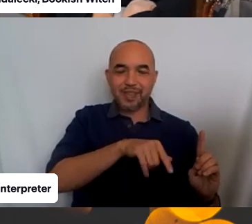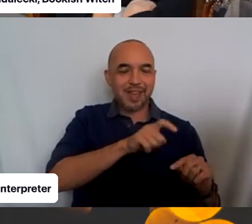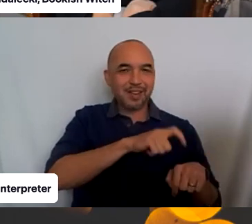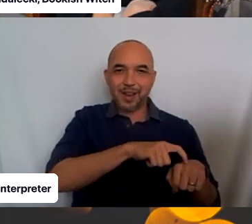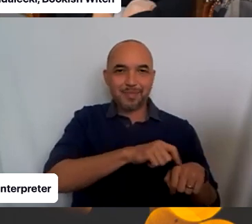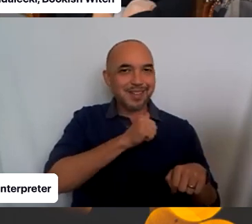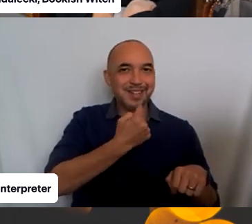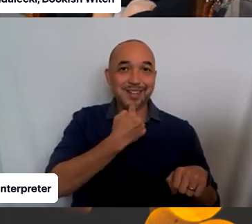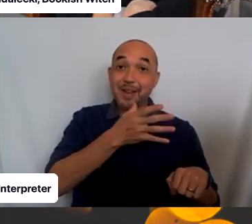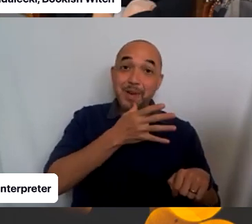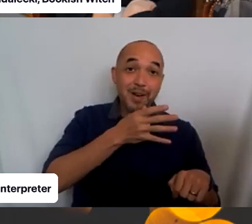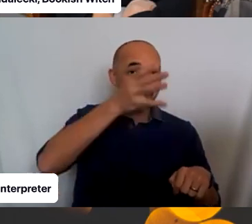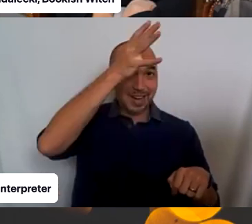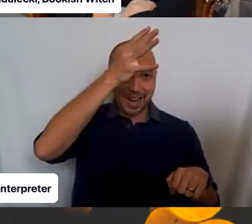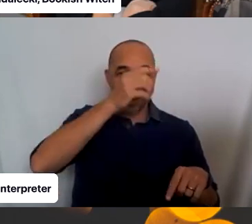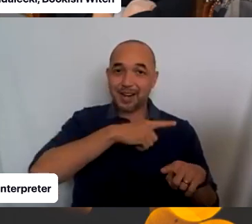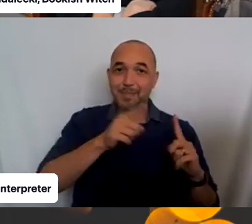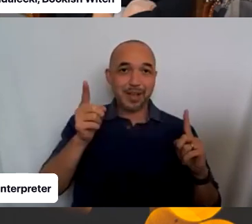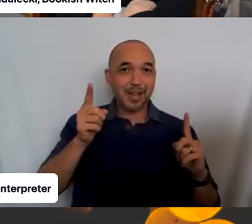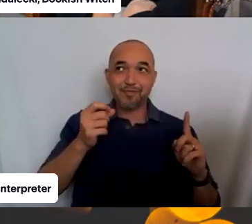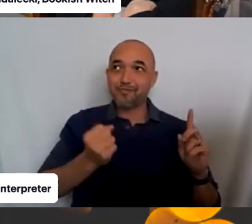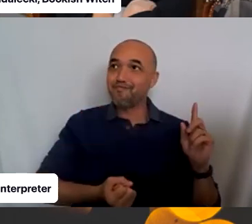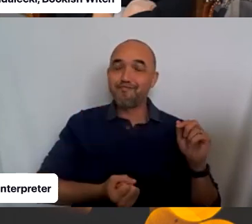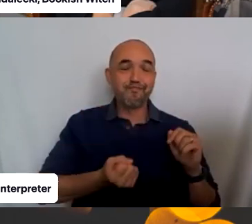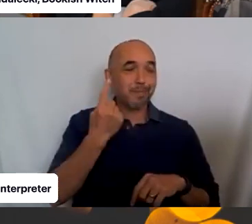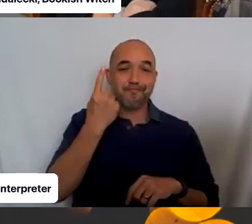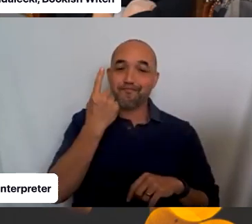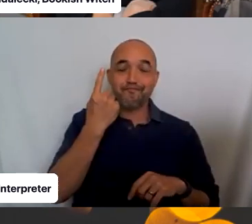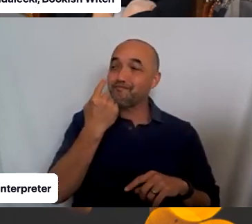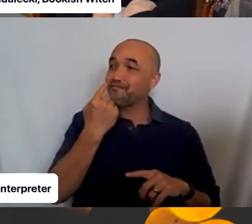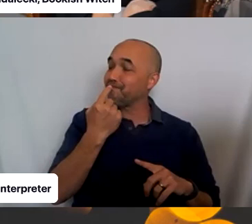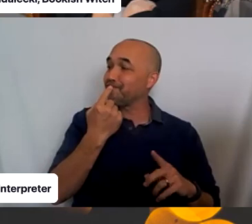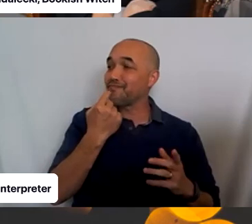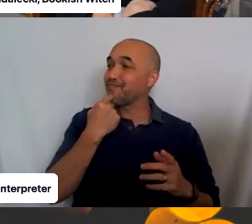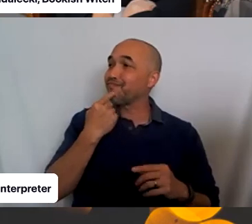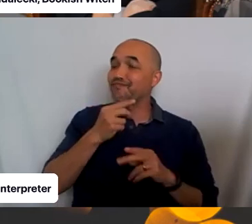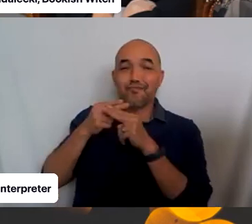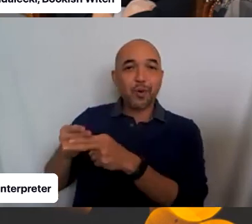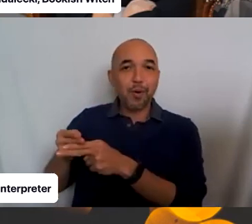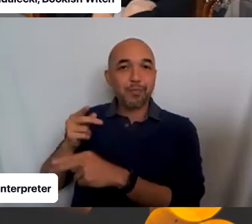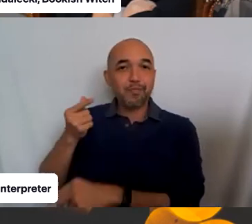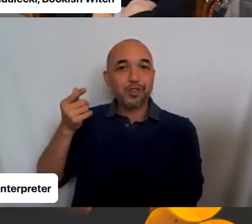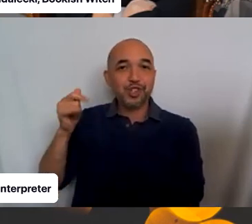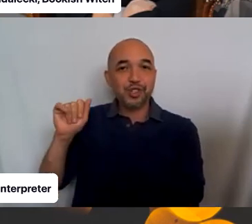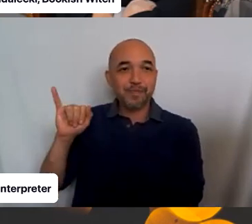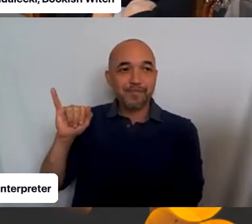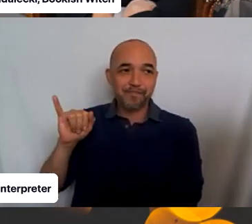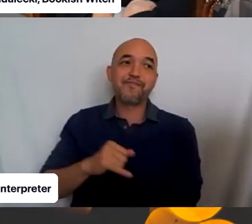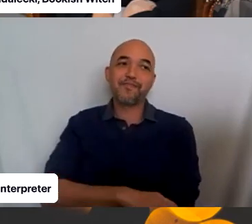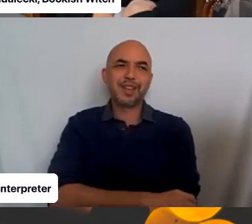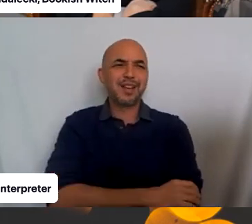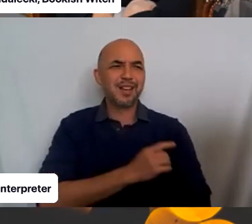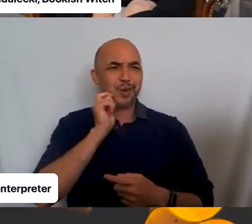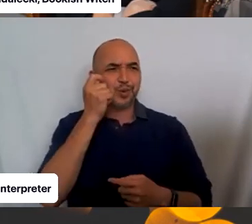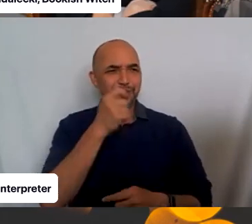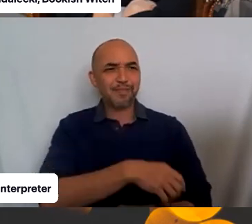dada, and she just randomly just started calling her Gigi. That's so cool. That's so cool. So